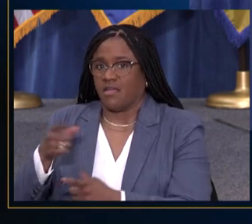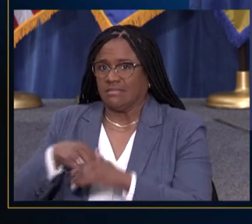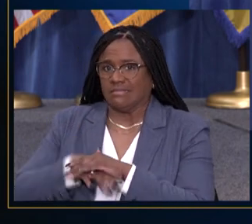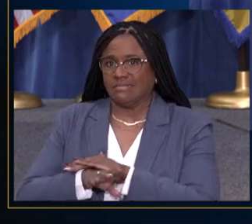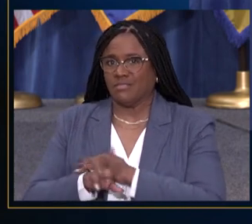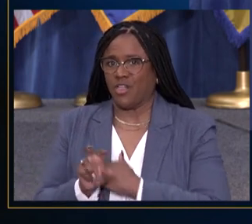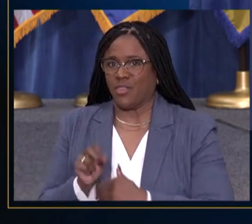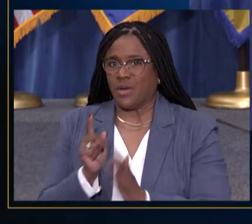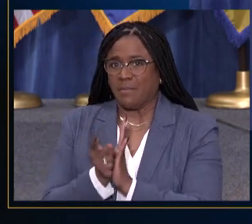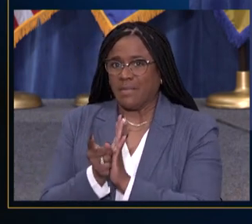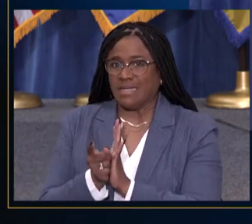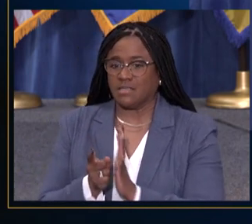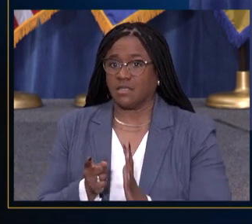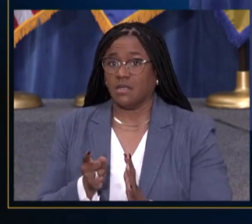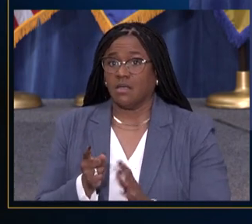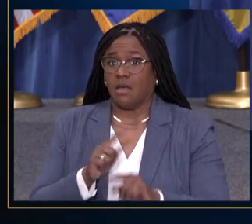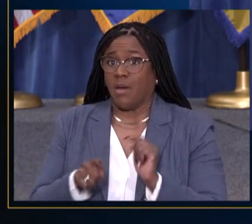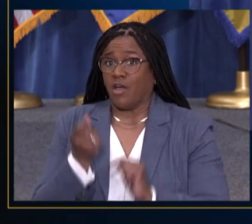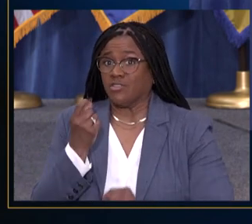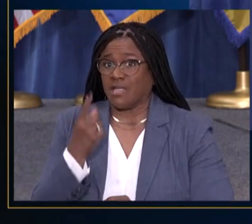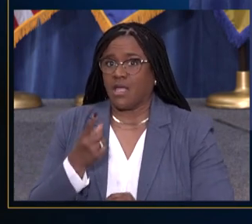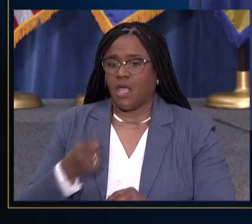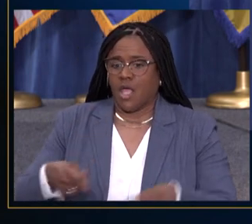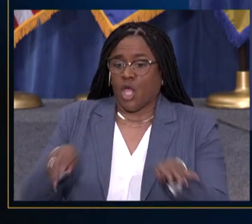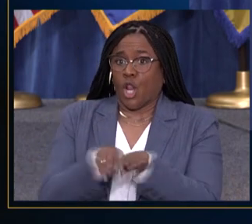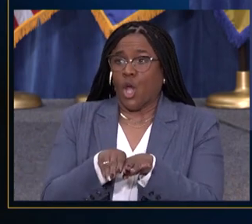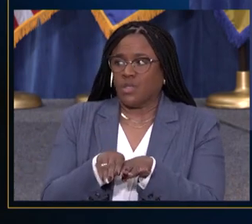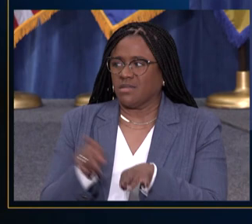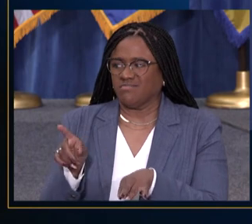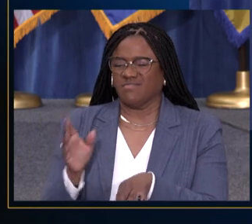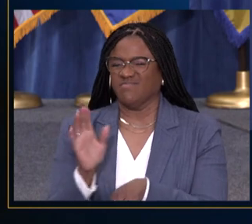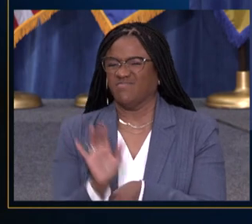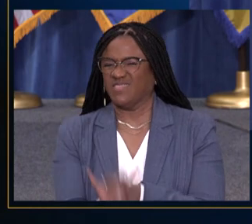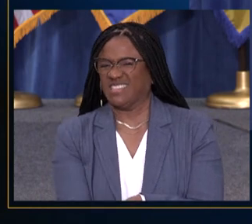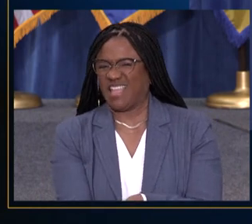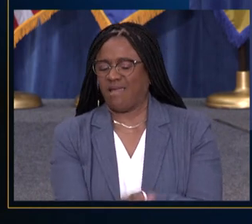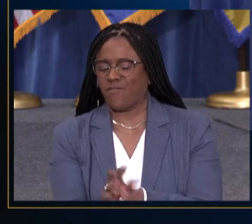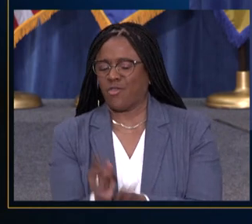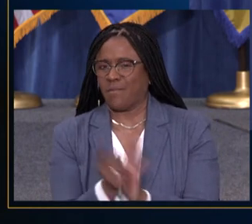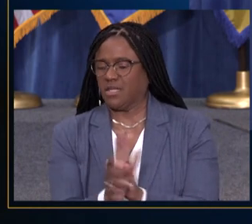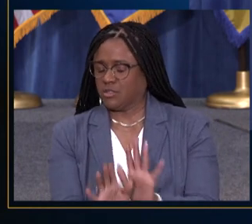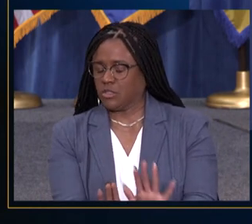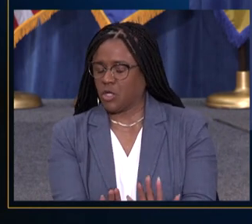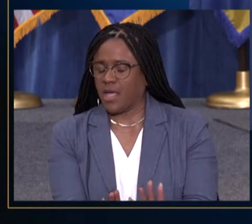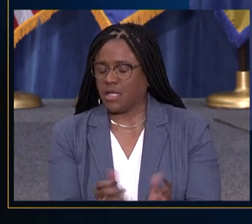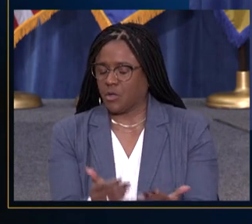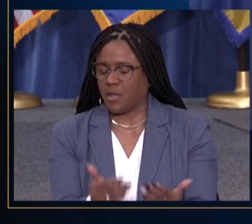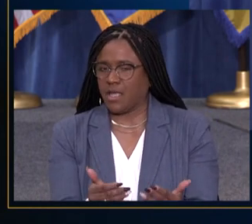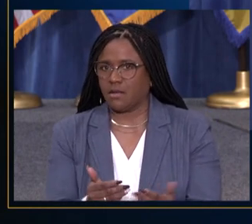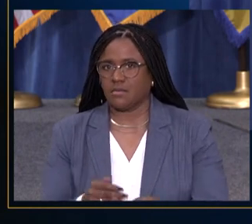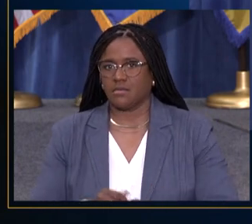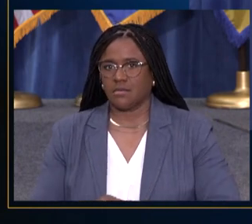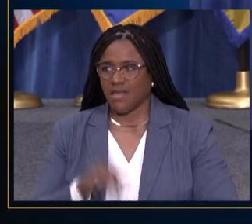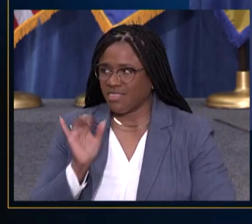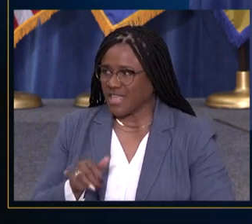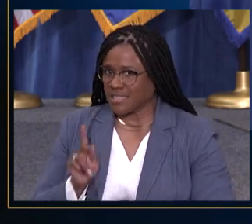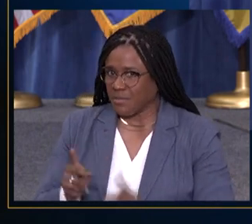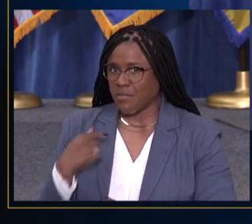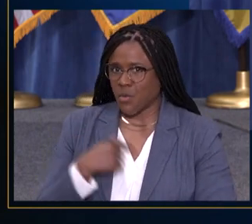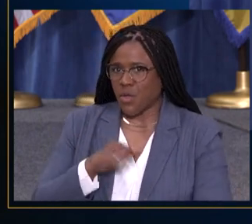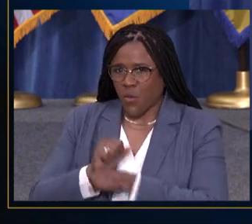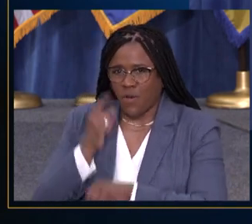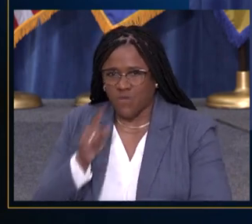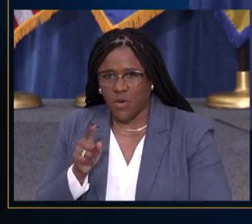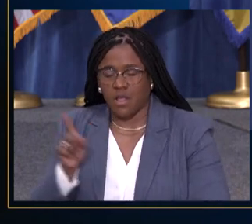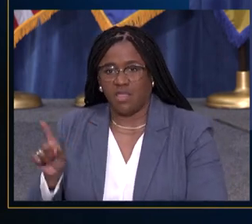30 minutes when the library was closed. Those are the people we work for. They work every day. They attended the churches